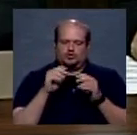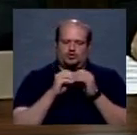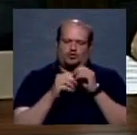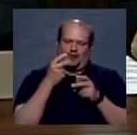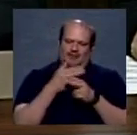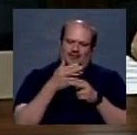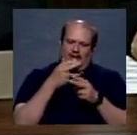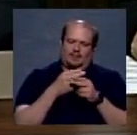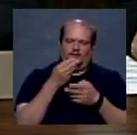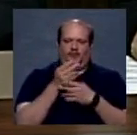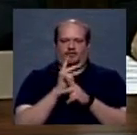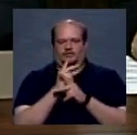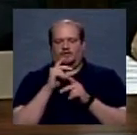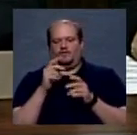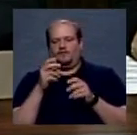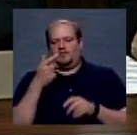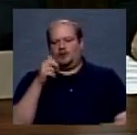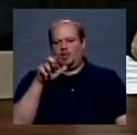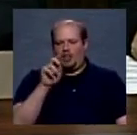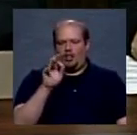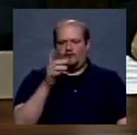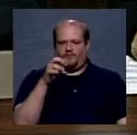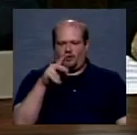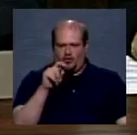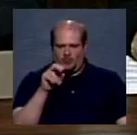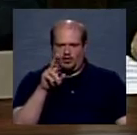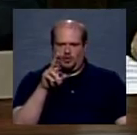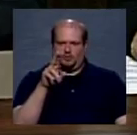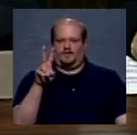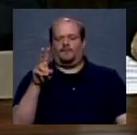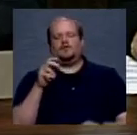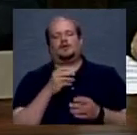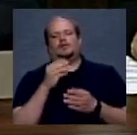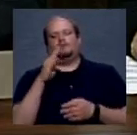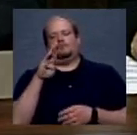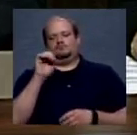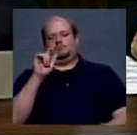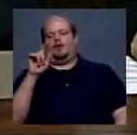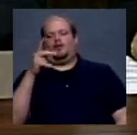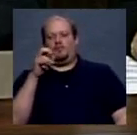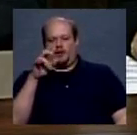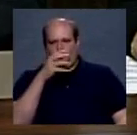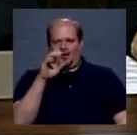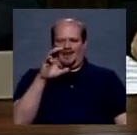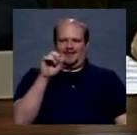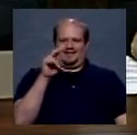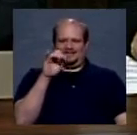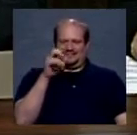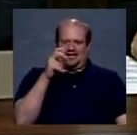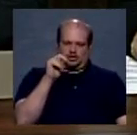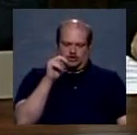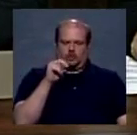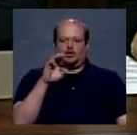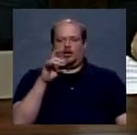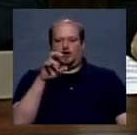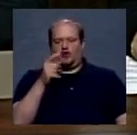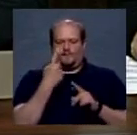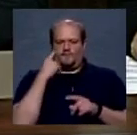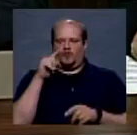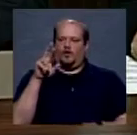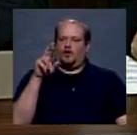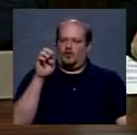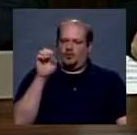of the leasing entity for the leasing of golf carts, utility vehicles, a ball picker utility car, and a concession refreshment utility car for the